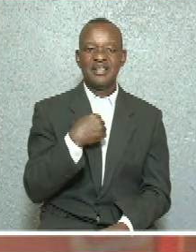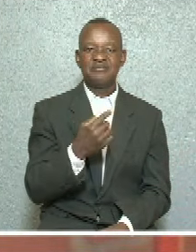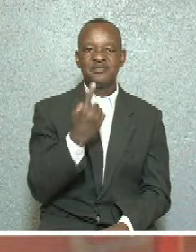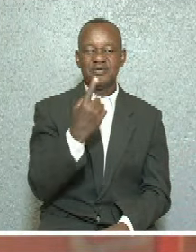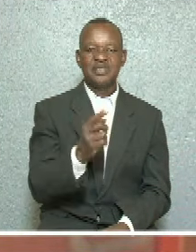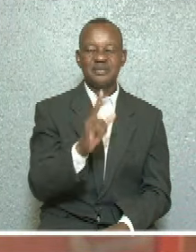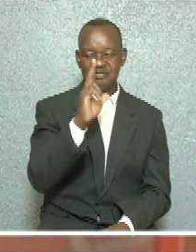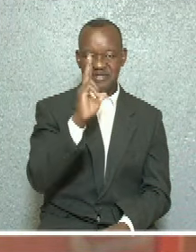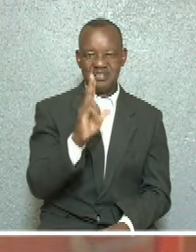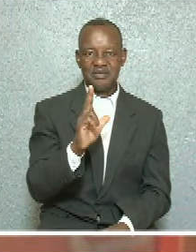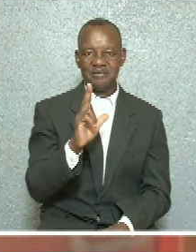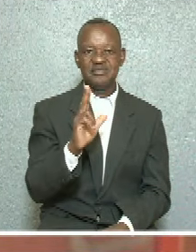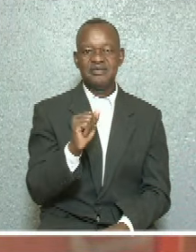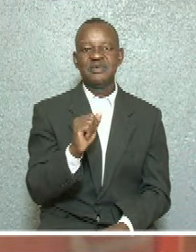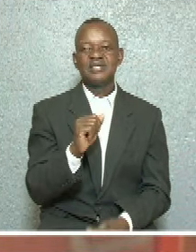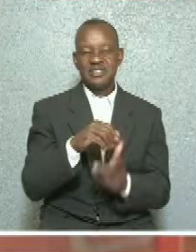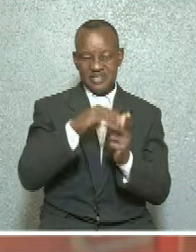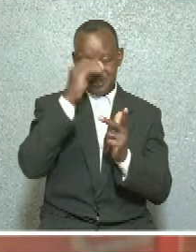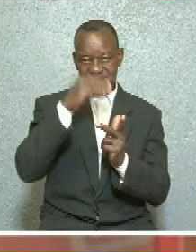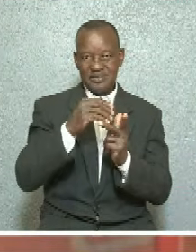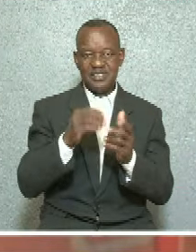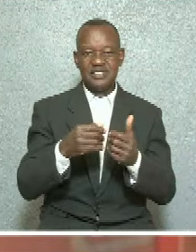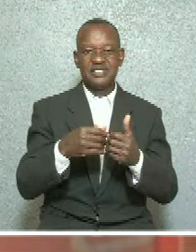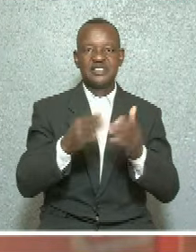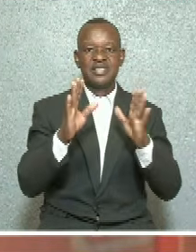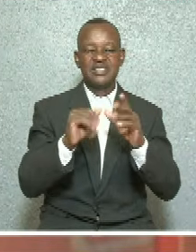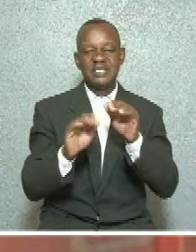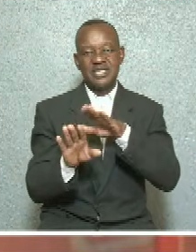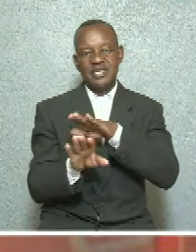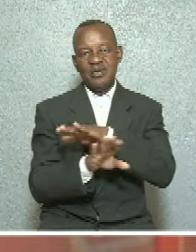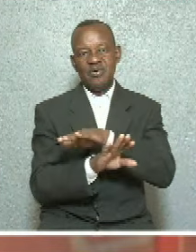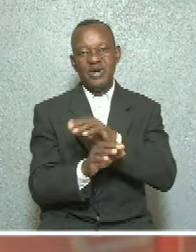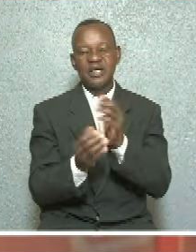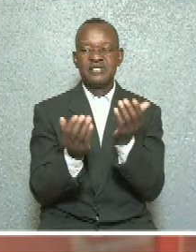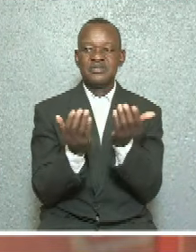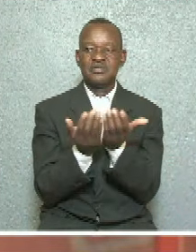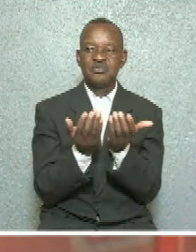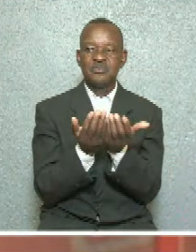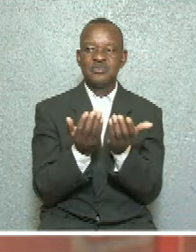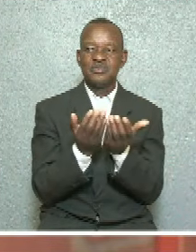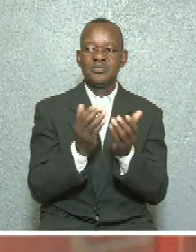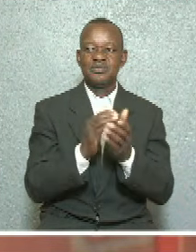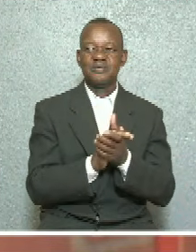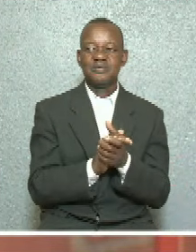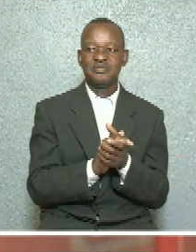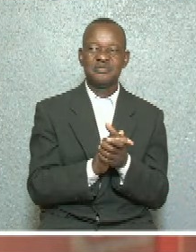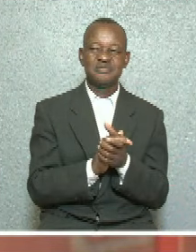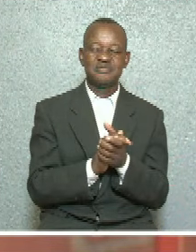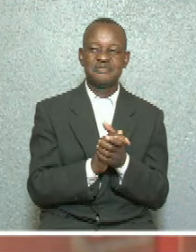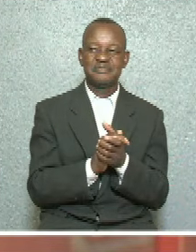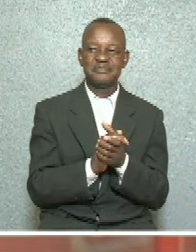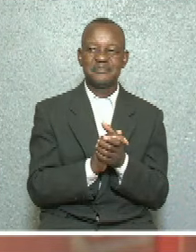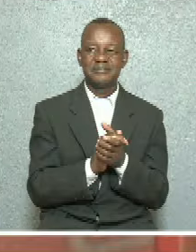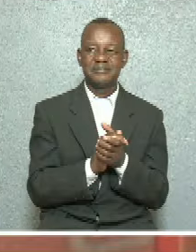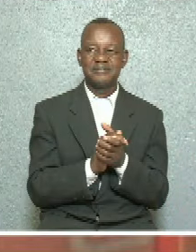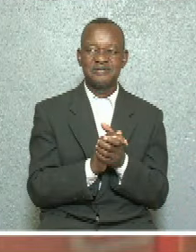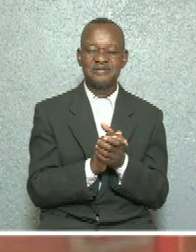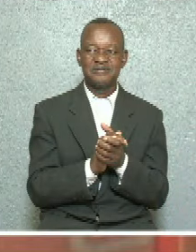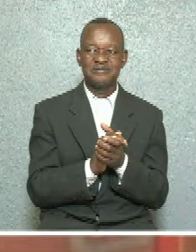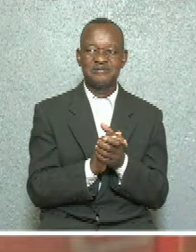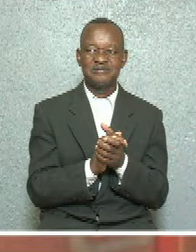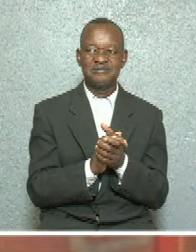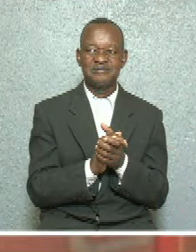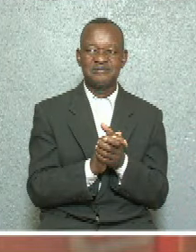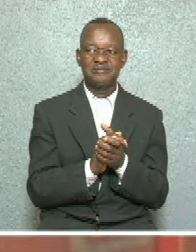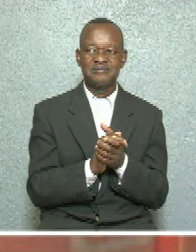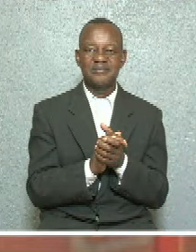short, pay is home to me, right? Pay is home. Pay is the gift that keeps on